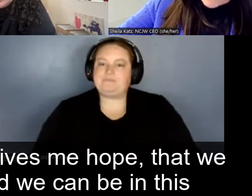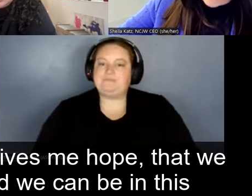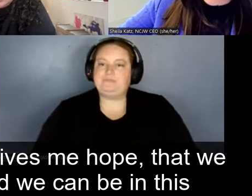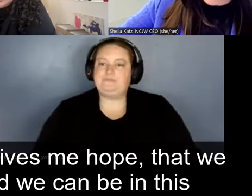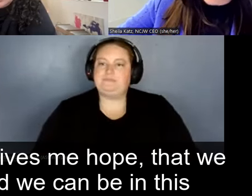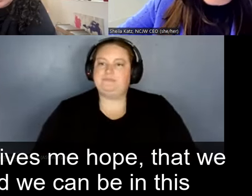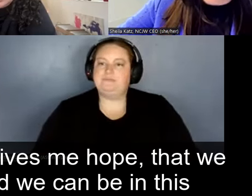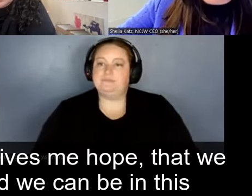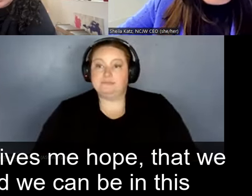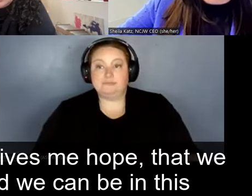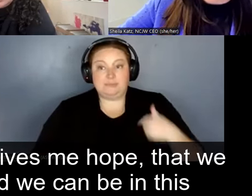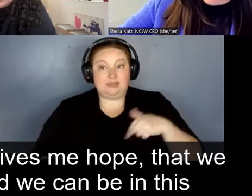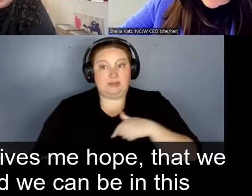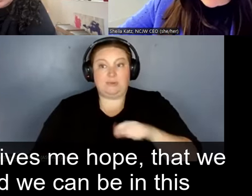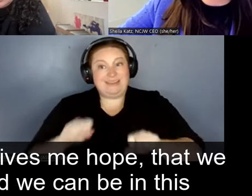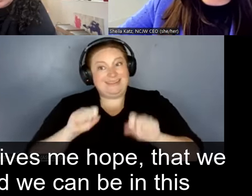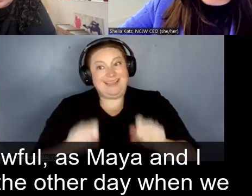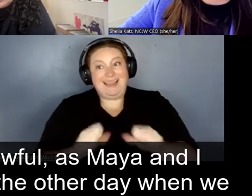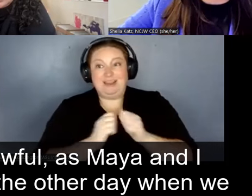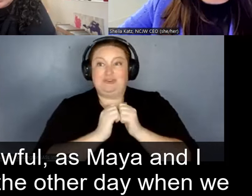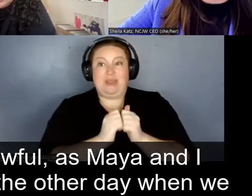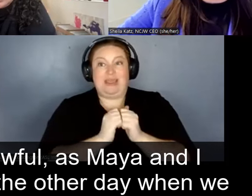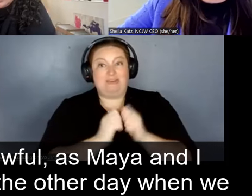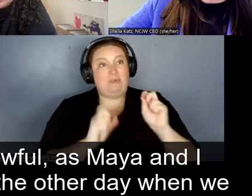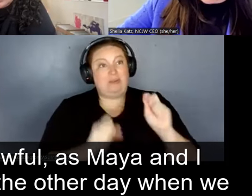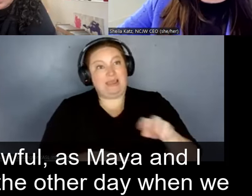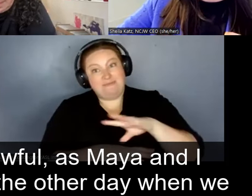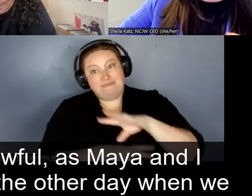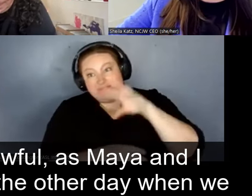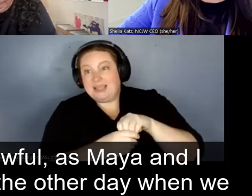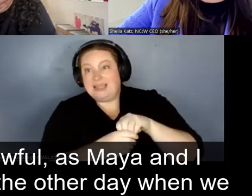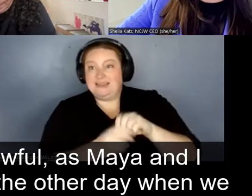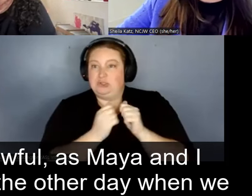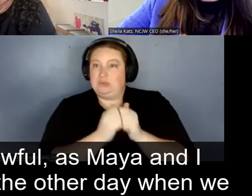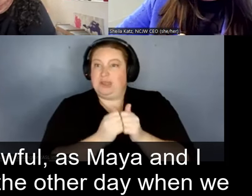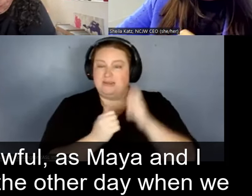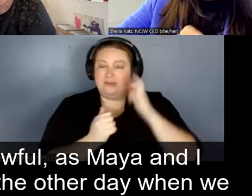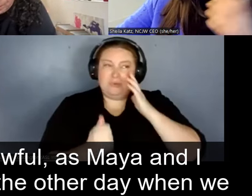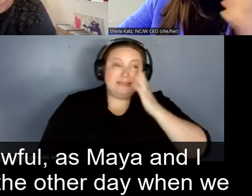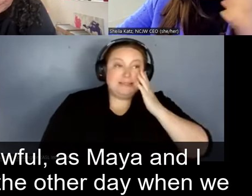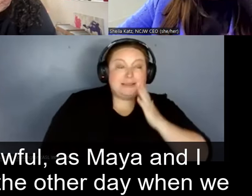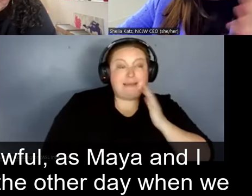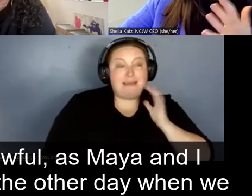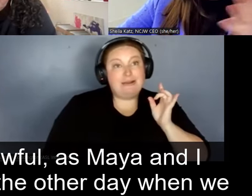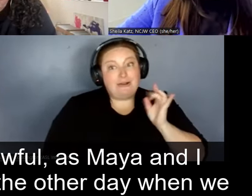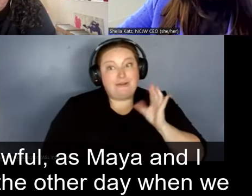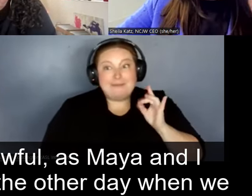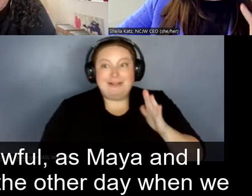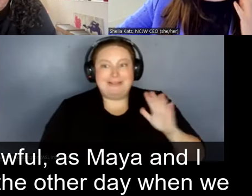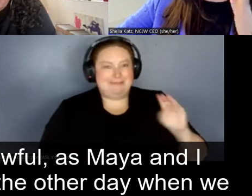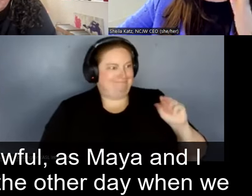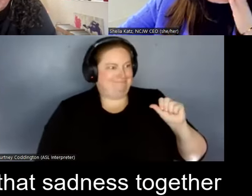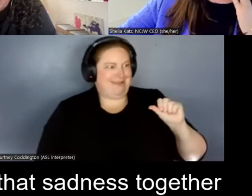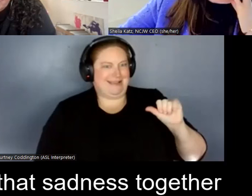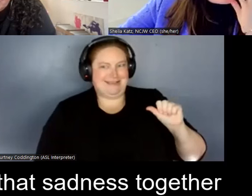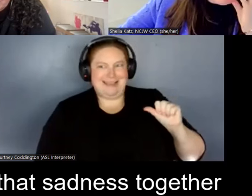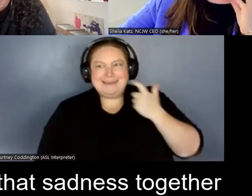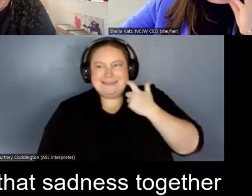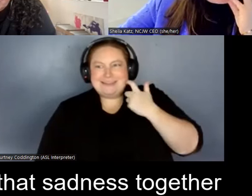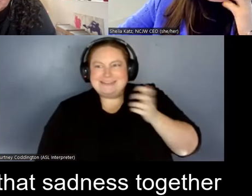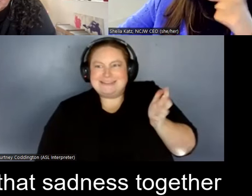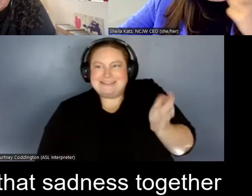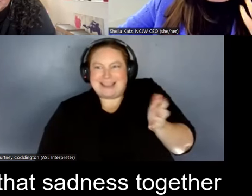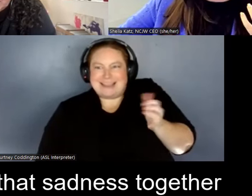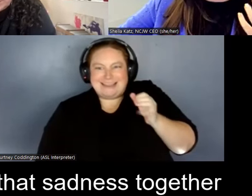that we can do this together and we can be in this together. And when it's sad and awful, as Maya and I were talking about just the other day when we were